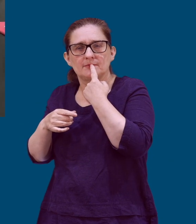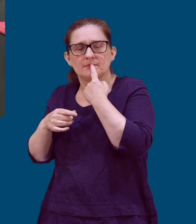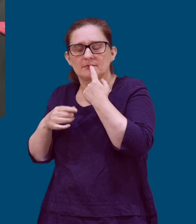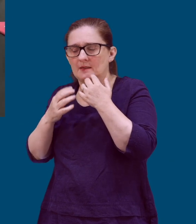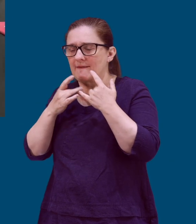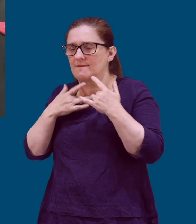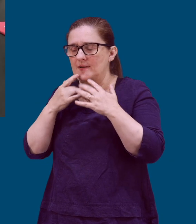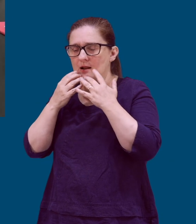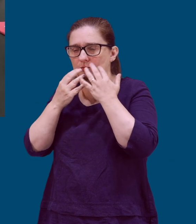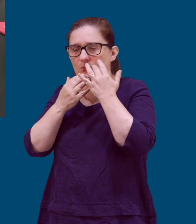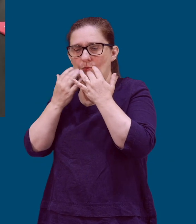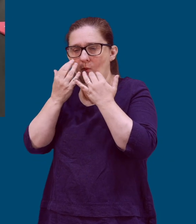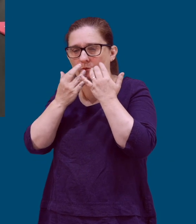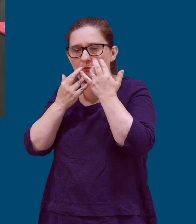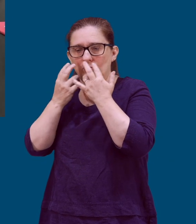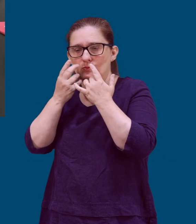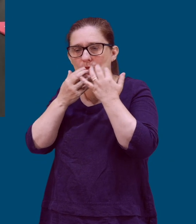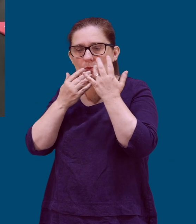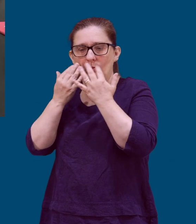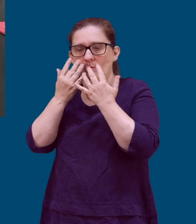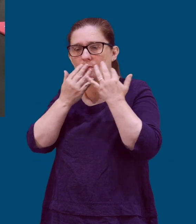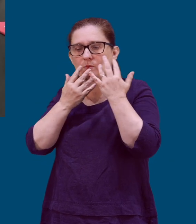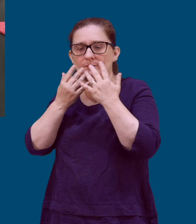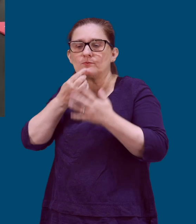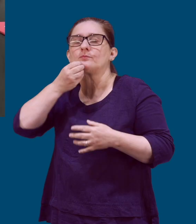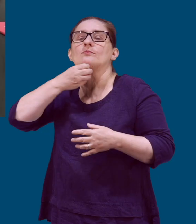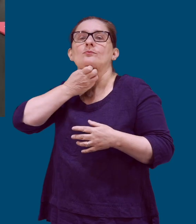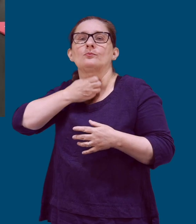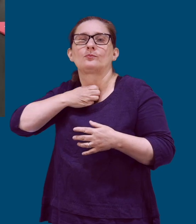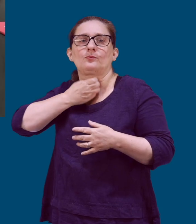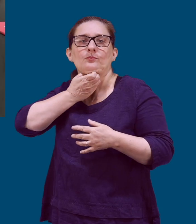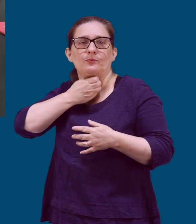Feel it roll around on your tongue and swallow.